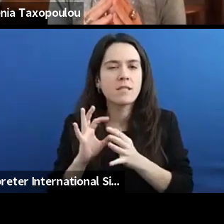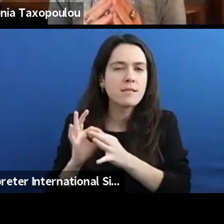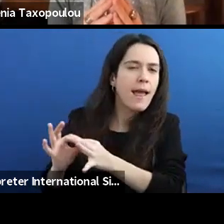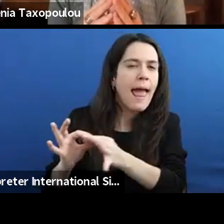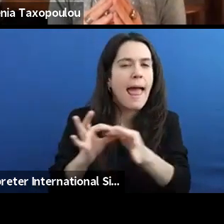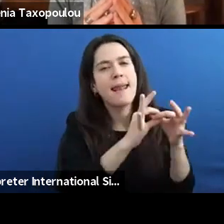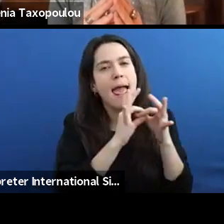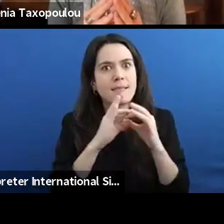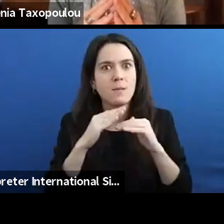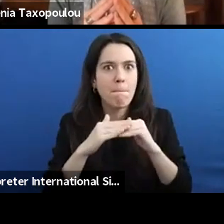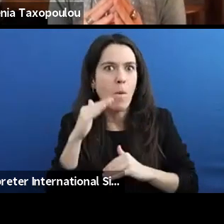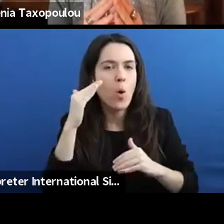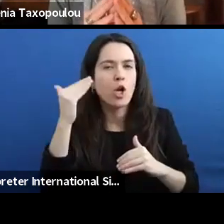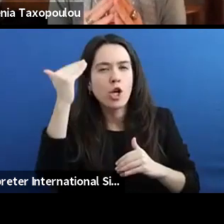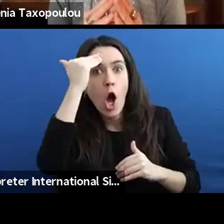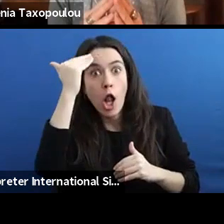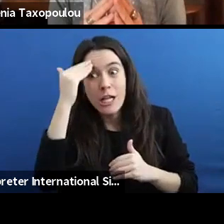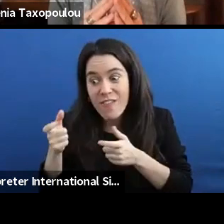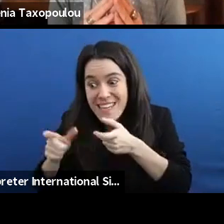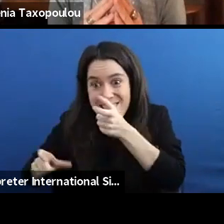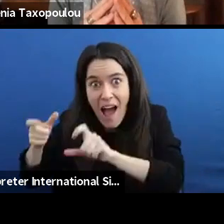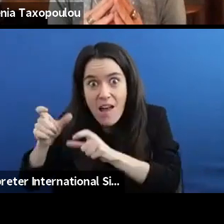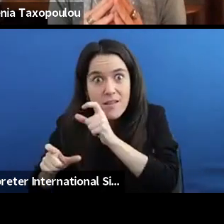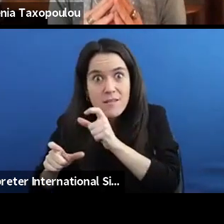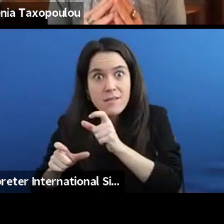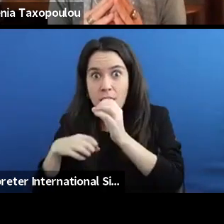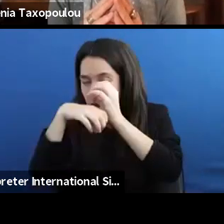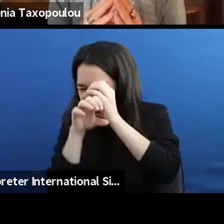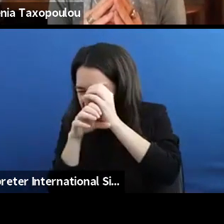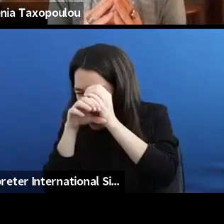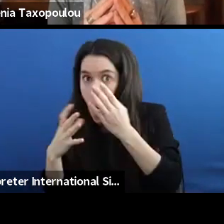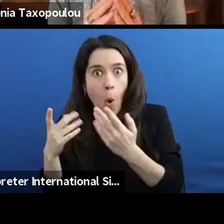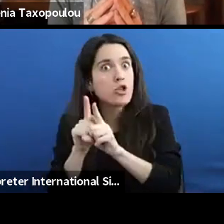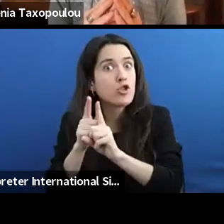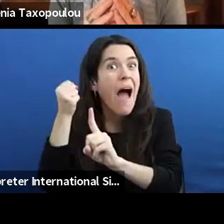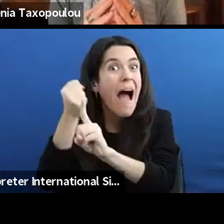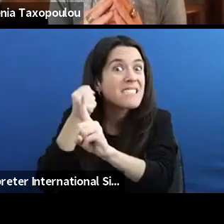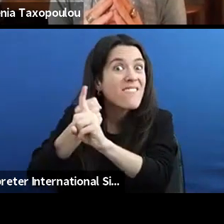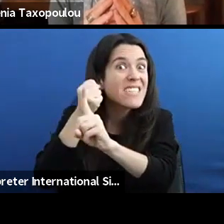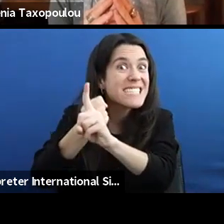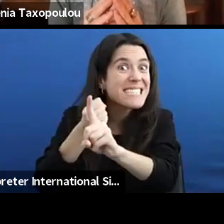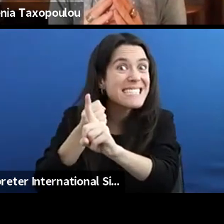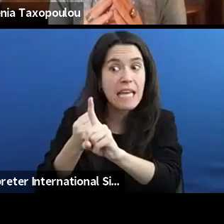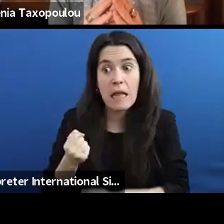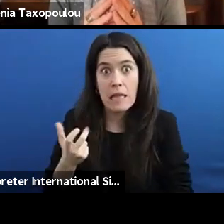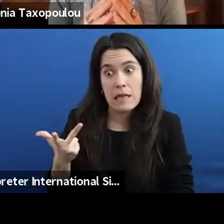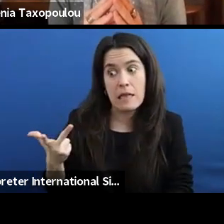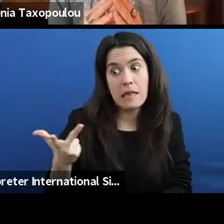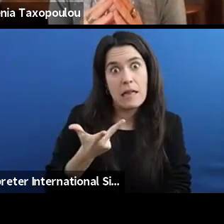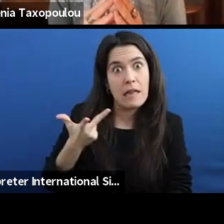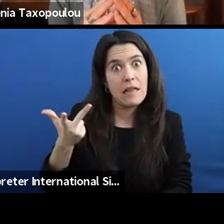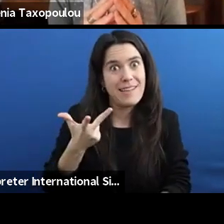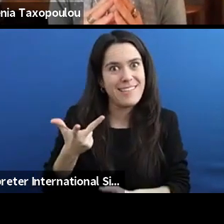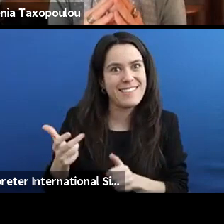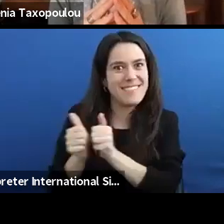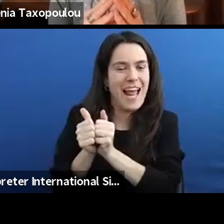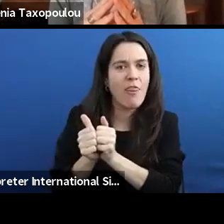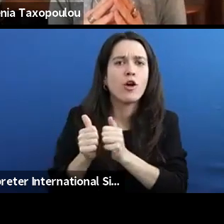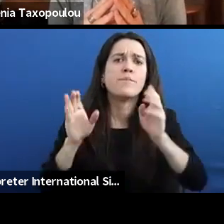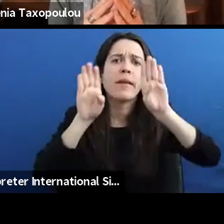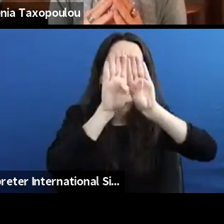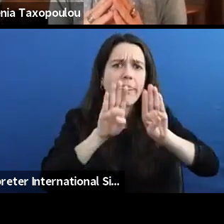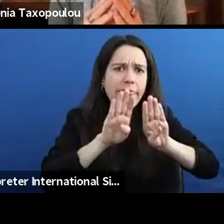the scientists and the activists as well, to work together. So it's not only the theater people